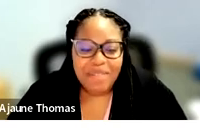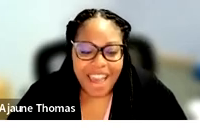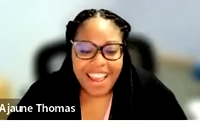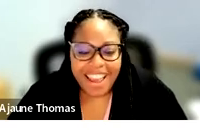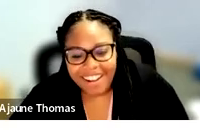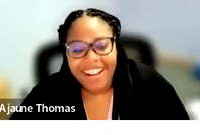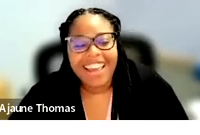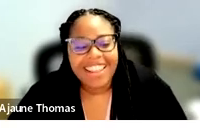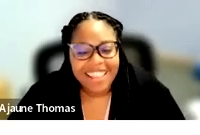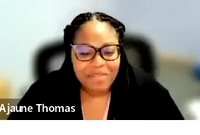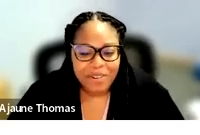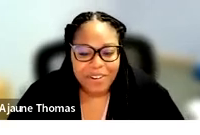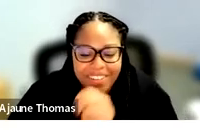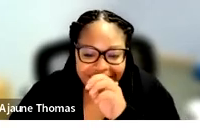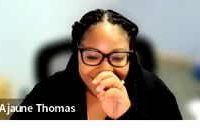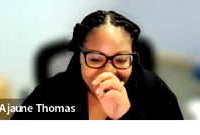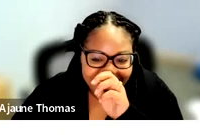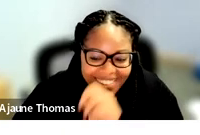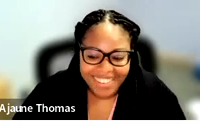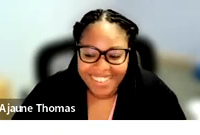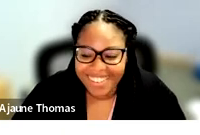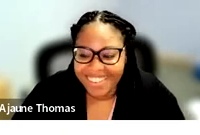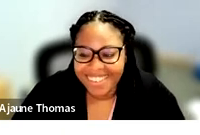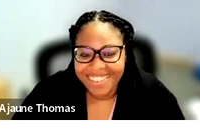the iPad Air, and then the Pro. Yeah,